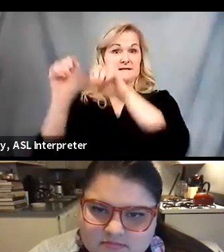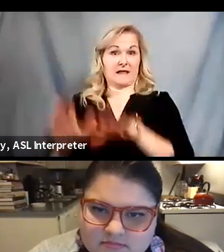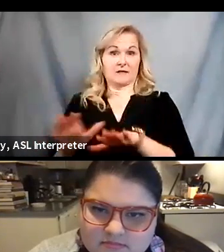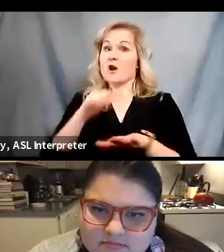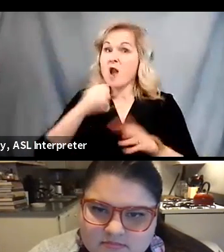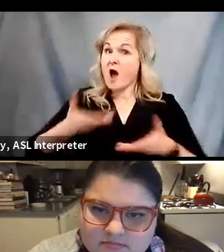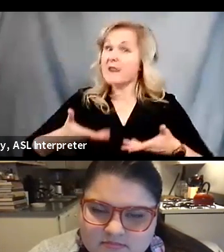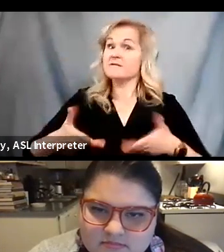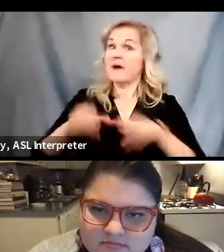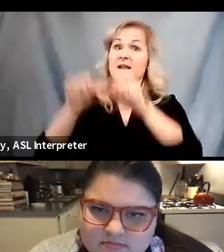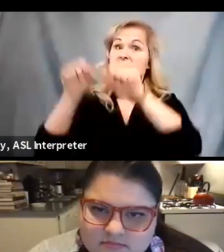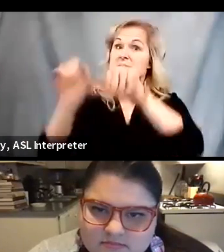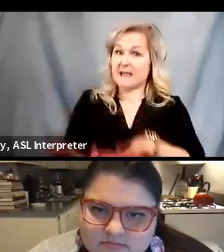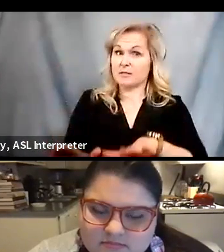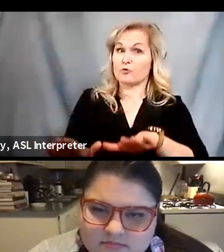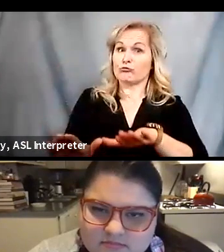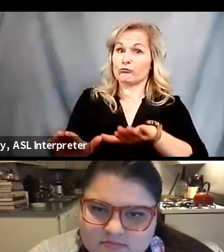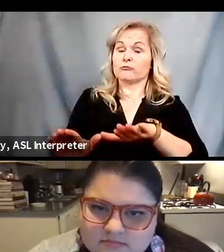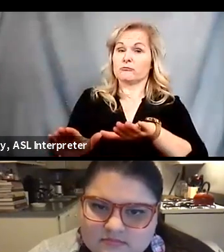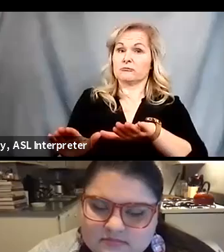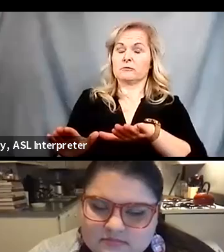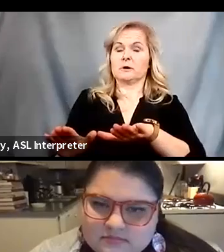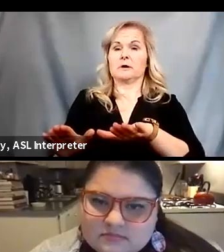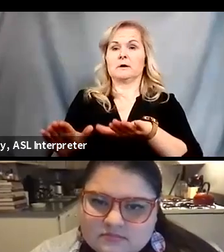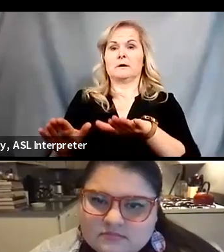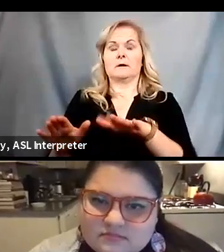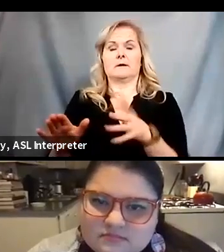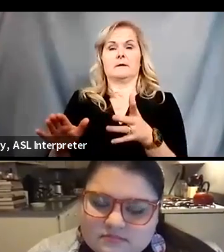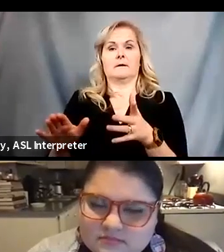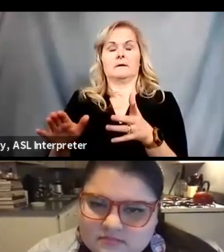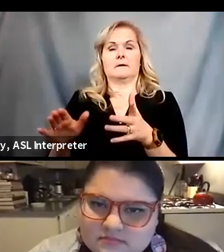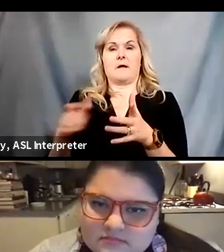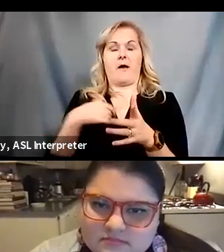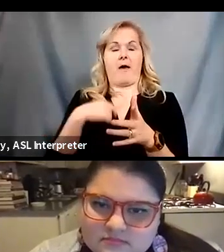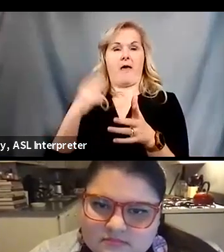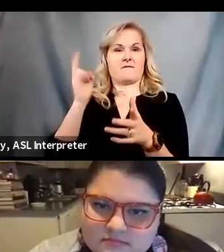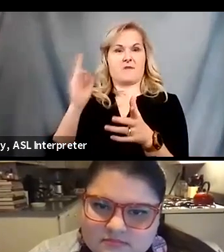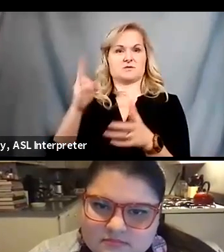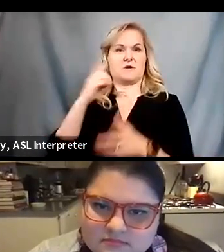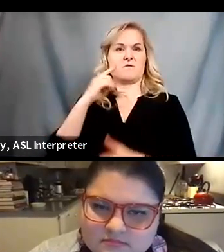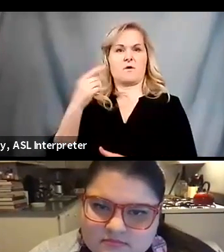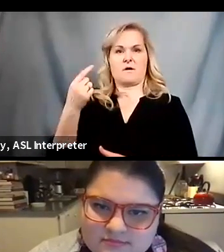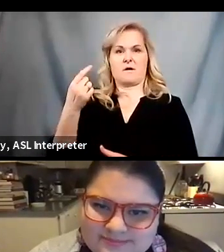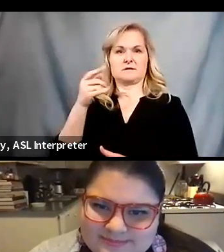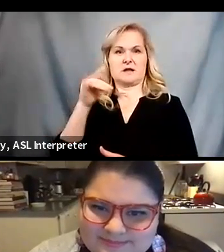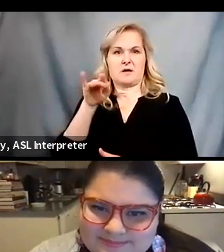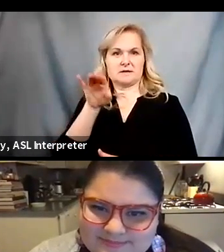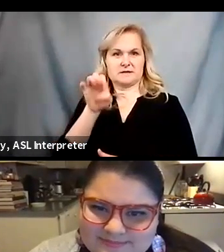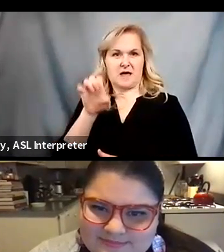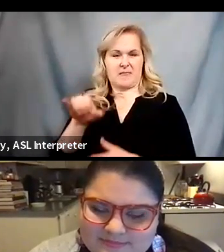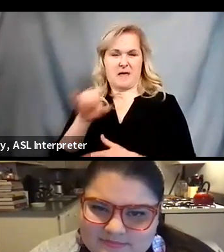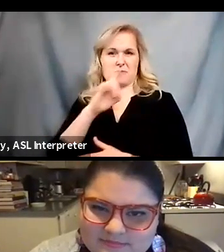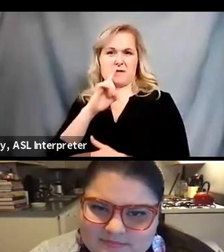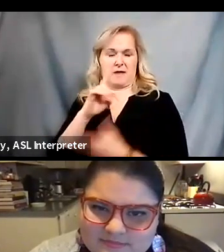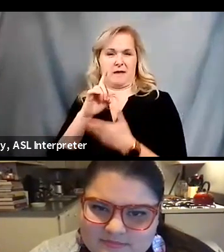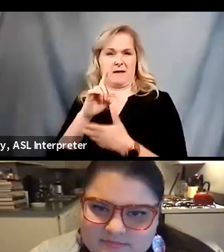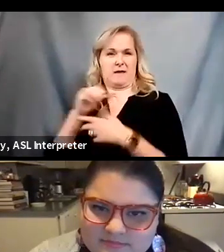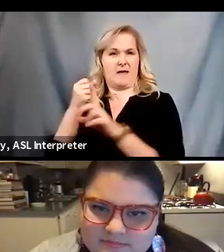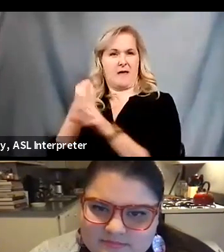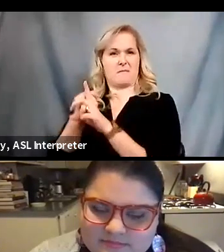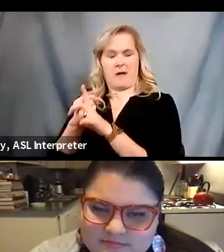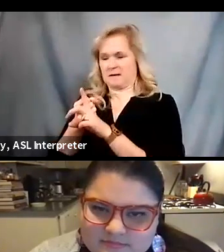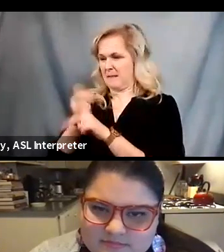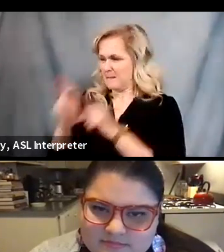settler, as somebody who has, histories of genocide that shape the bodies of the people and the cultures